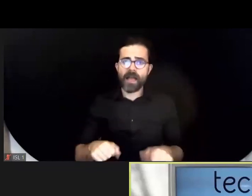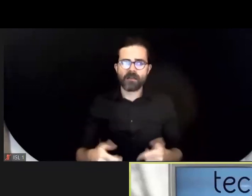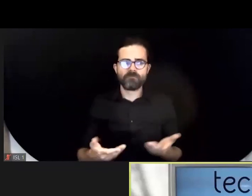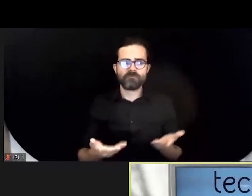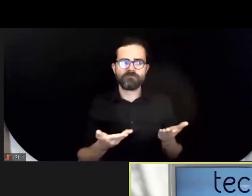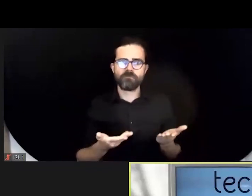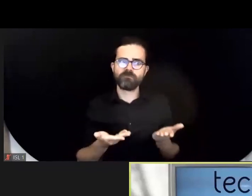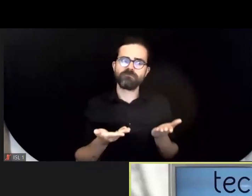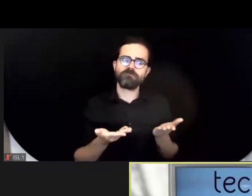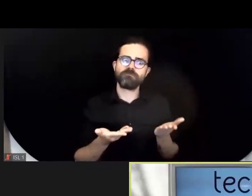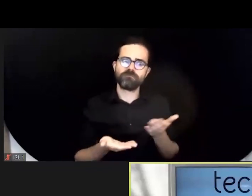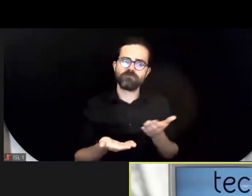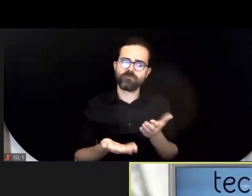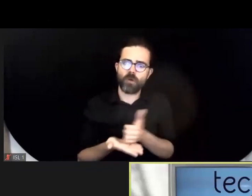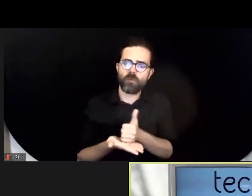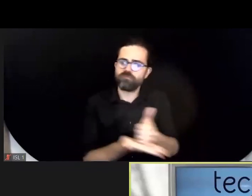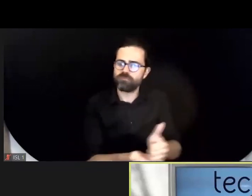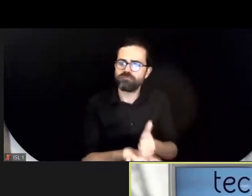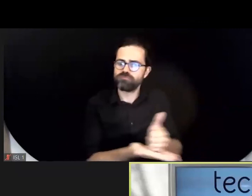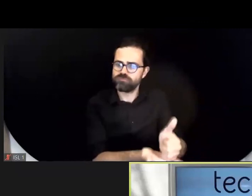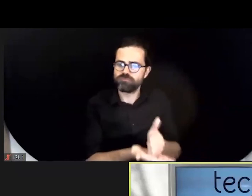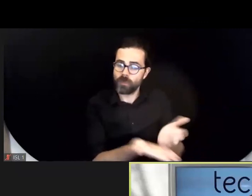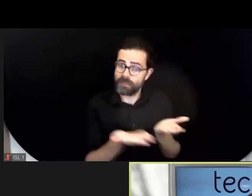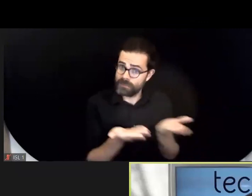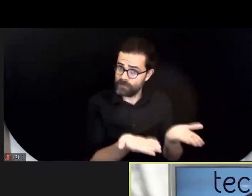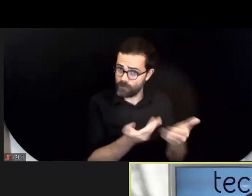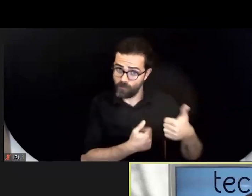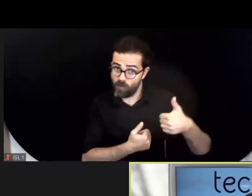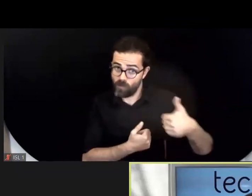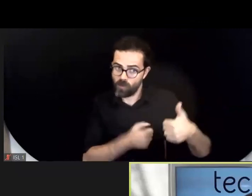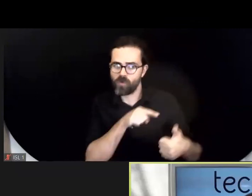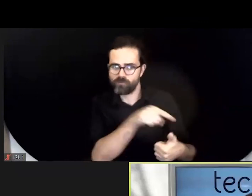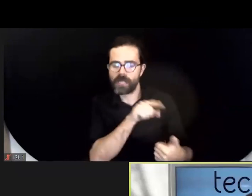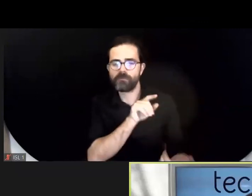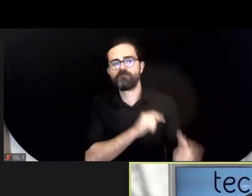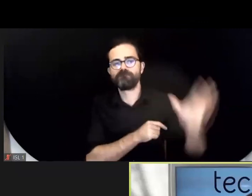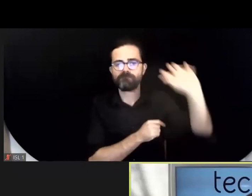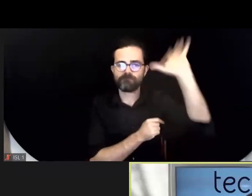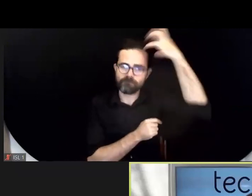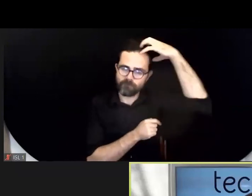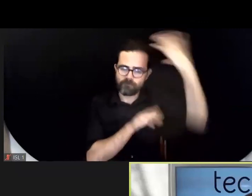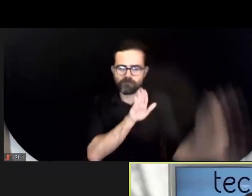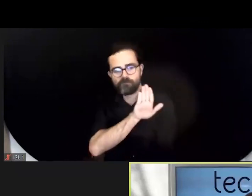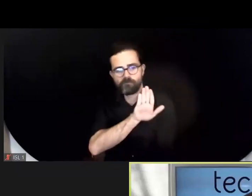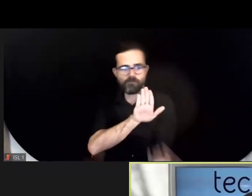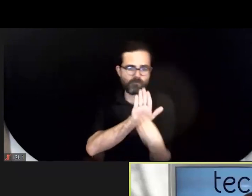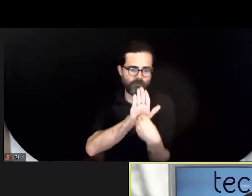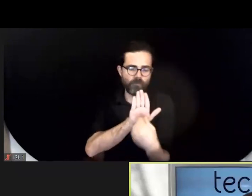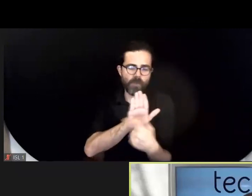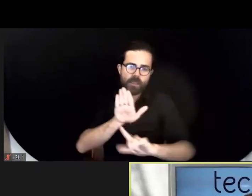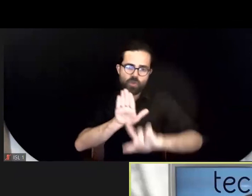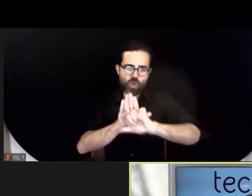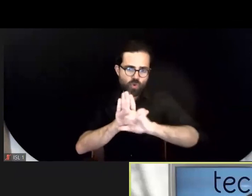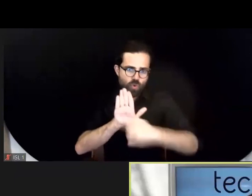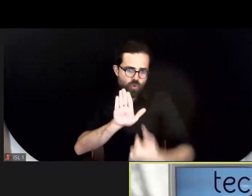with disabilities, they are going to include that in the mandatory rule. So we are working in the